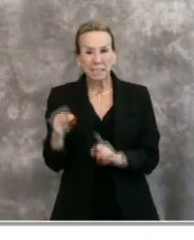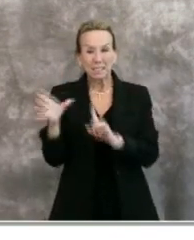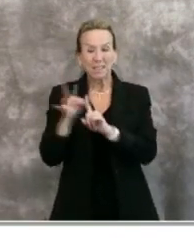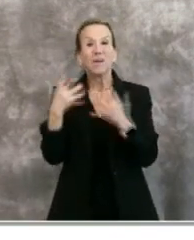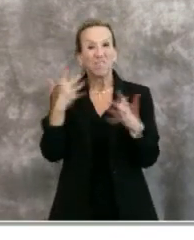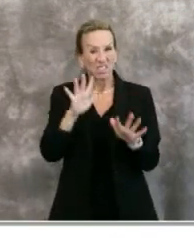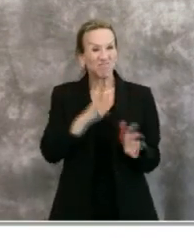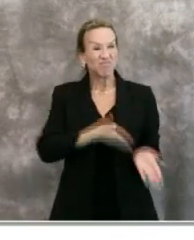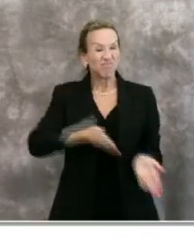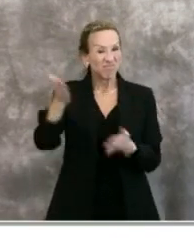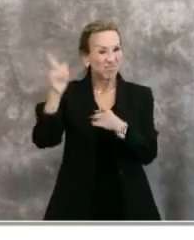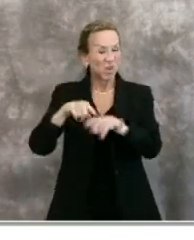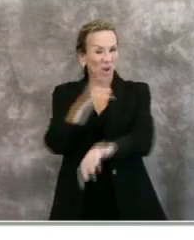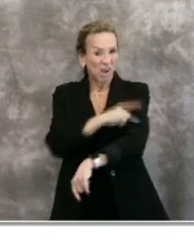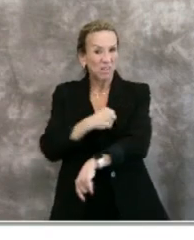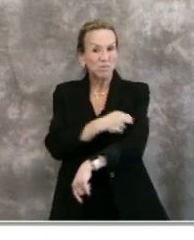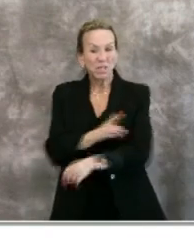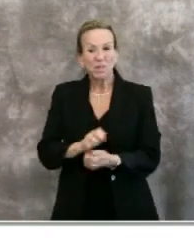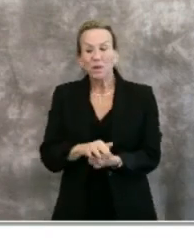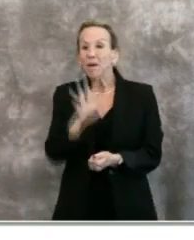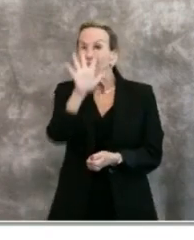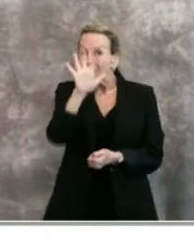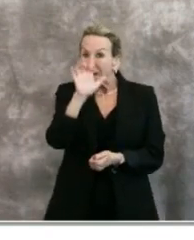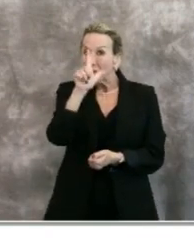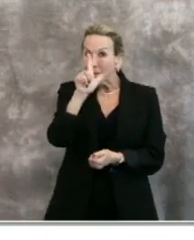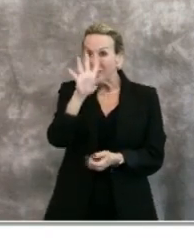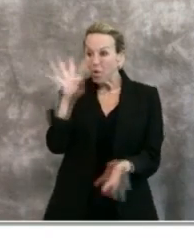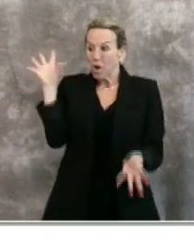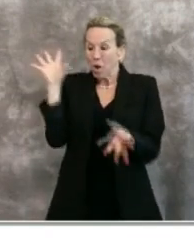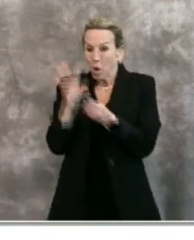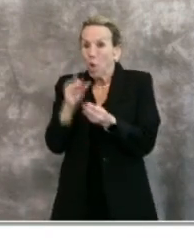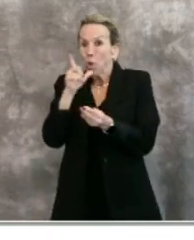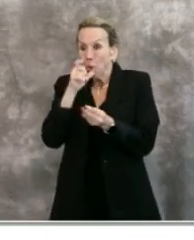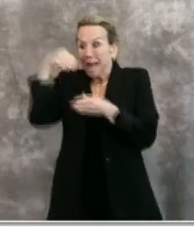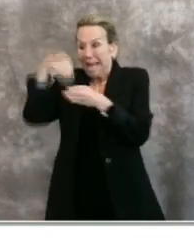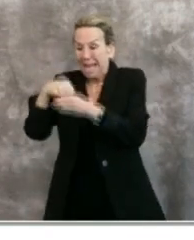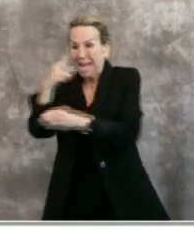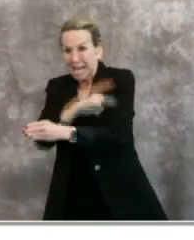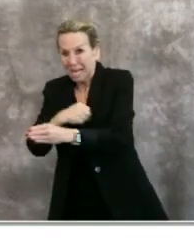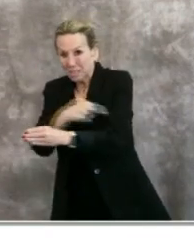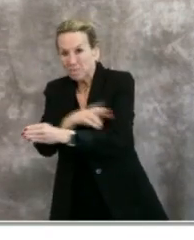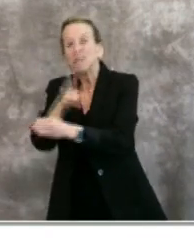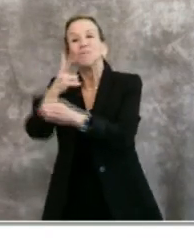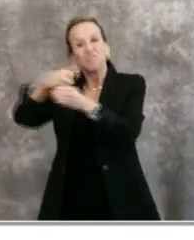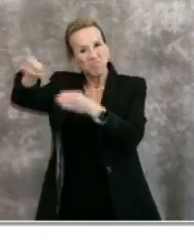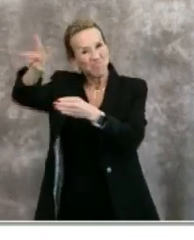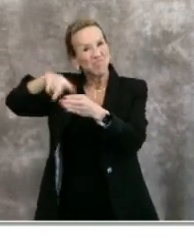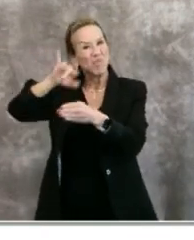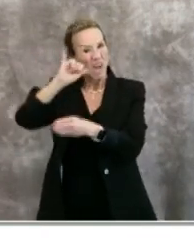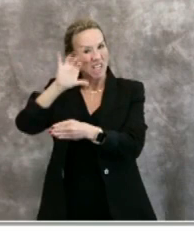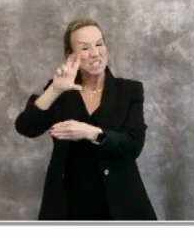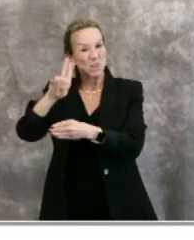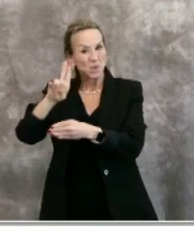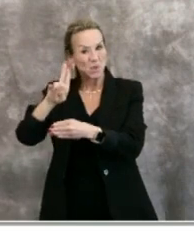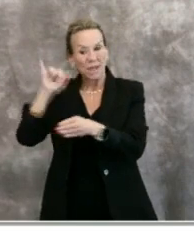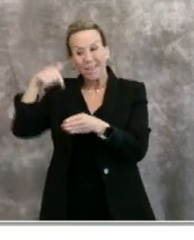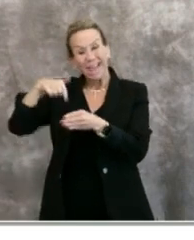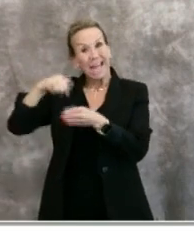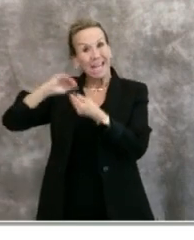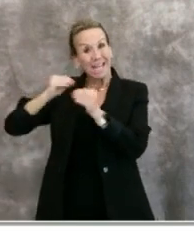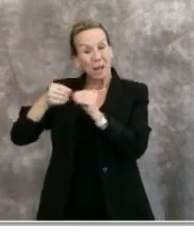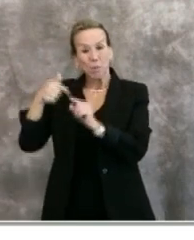been hospitalized, slightly over 20% of the total number of cases, 44% have been admitted to the ICU. Cases or female, now this number